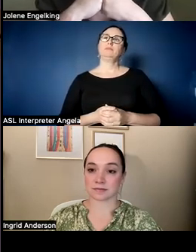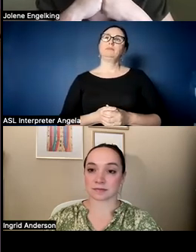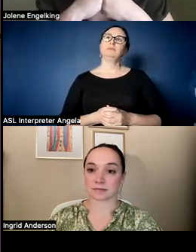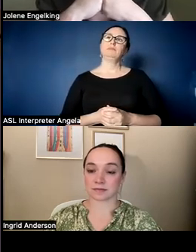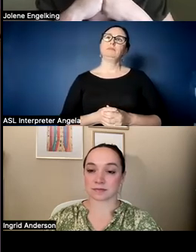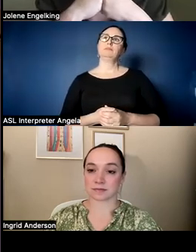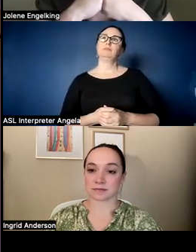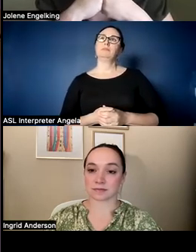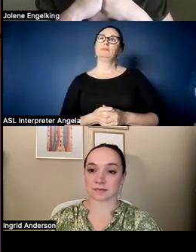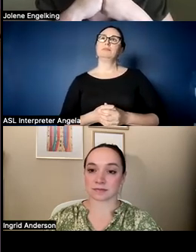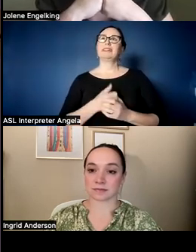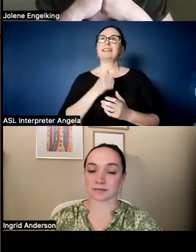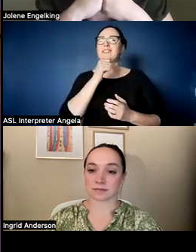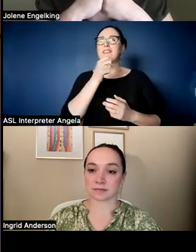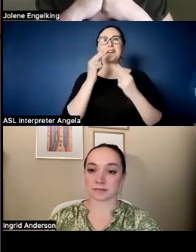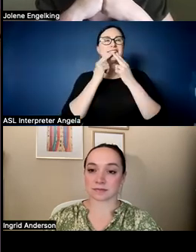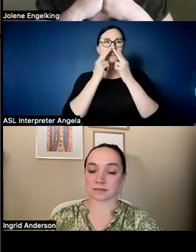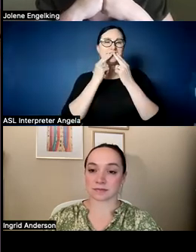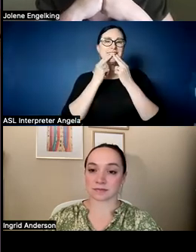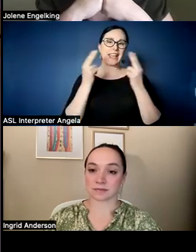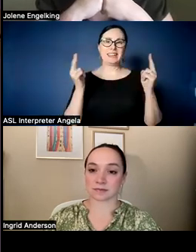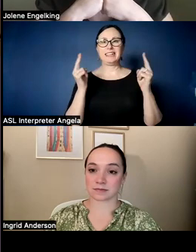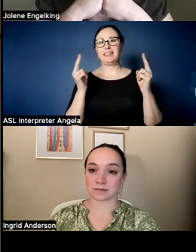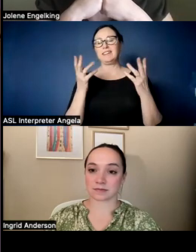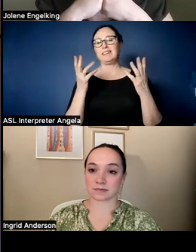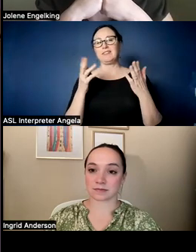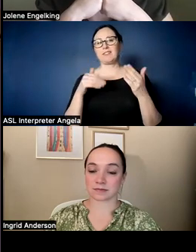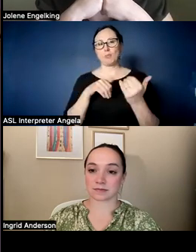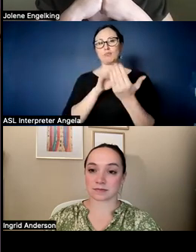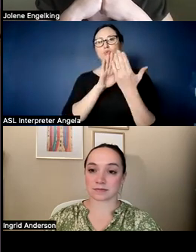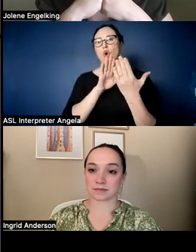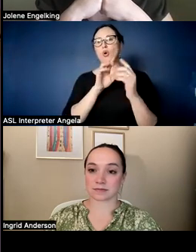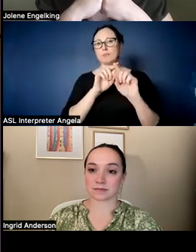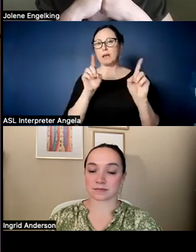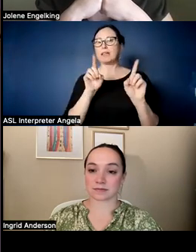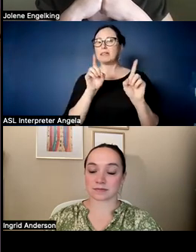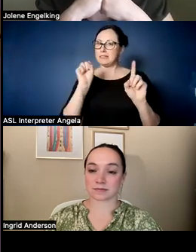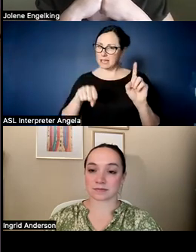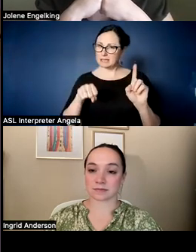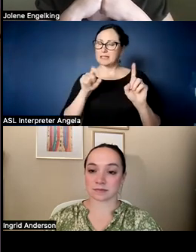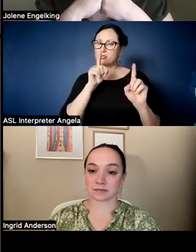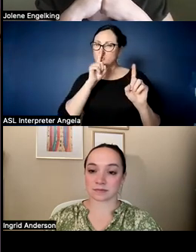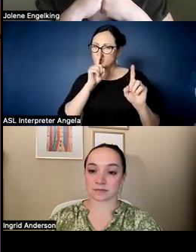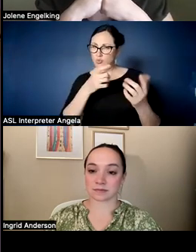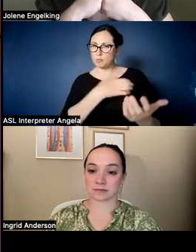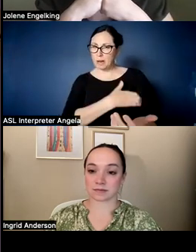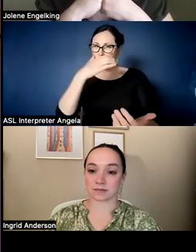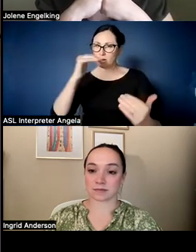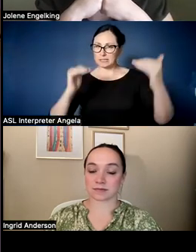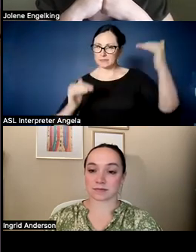like naive approach sometimes, because there are true power differentials that happen within spaces, and you're